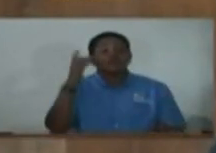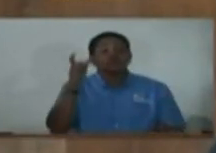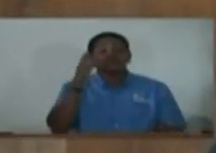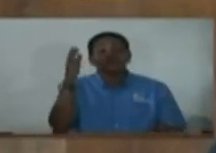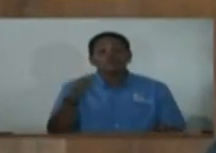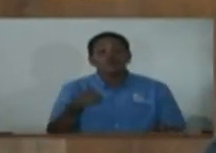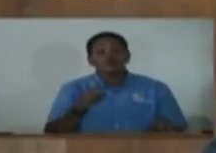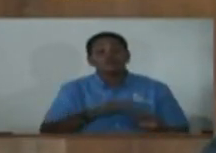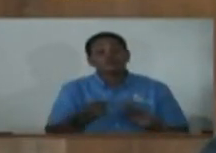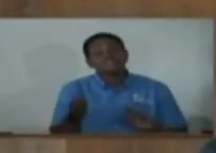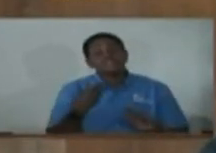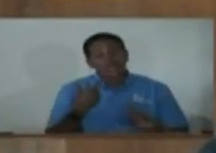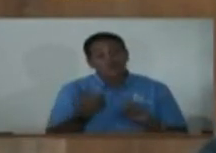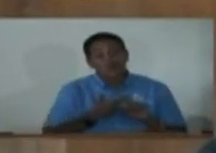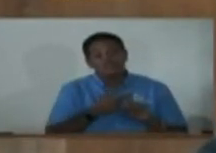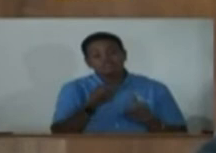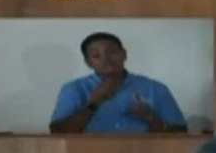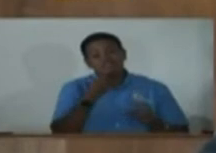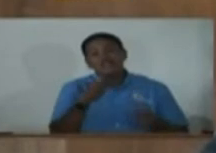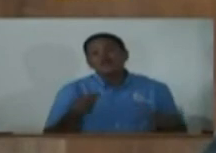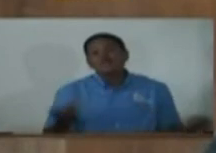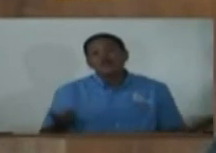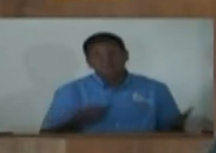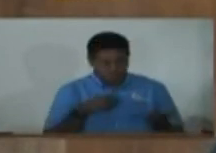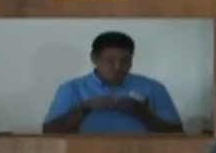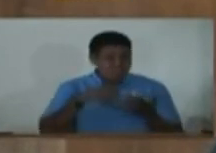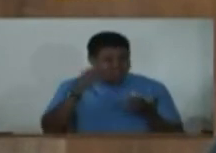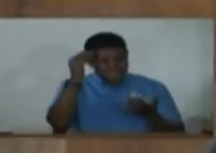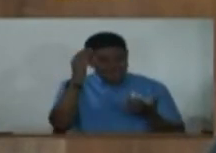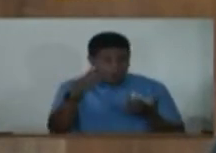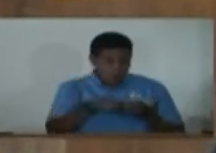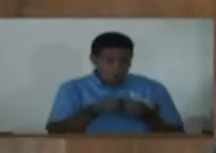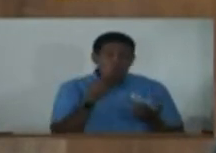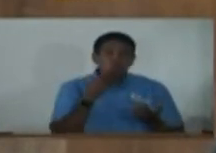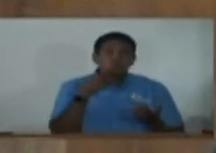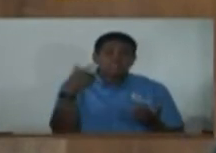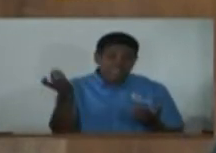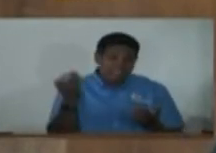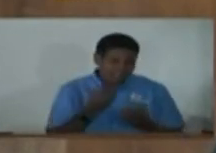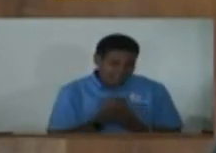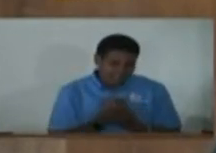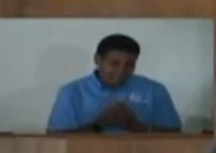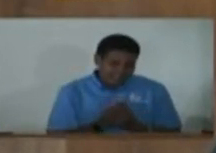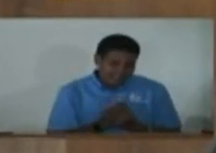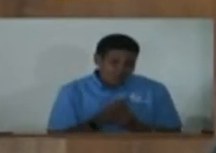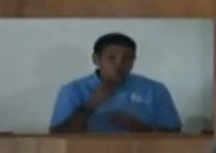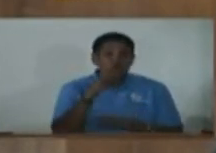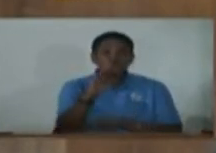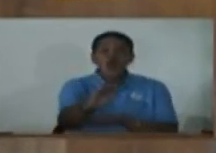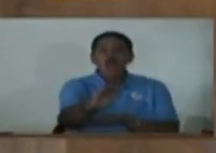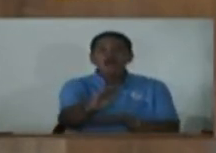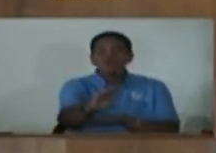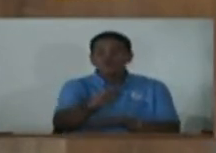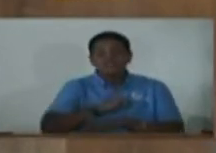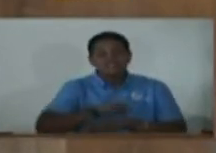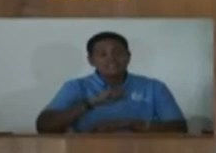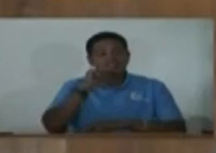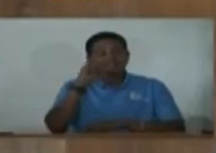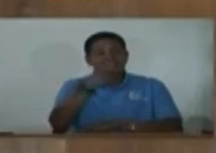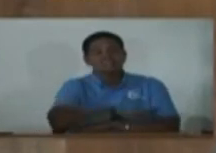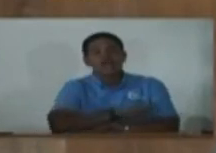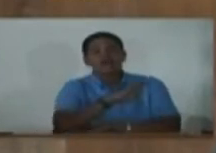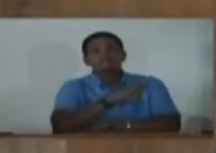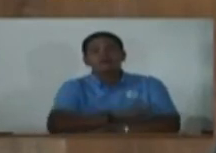I don't even know the person. They sent me this, and I'll just read it. It says, "Good afternoon. I am a Sabbath